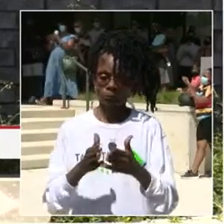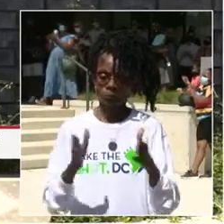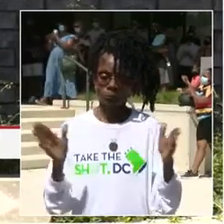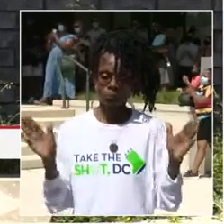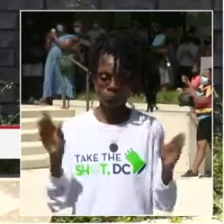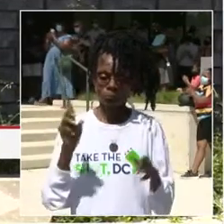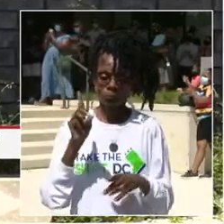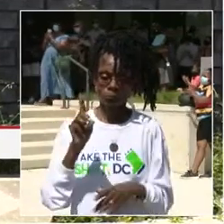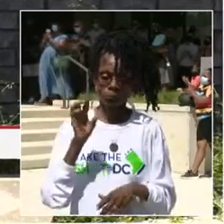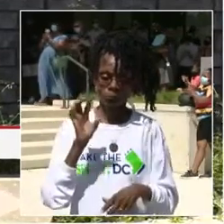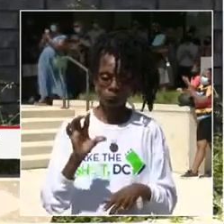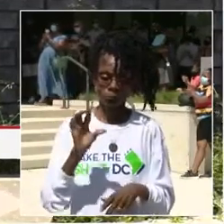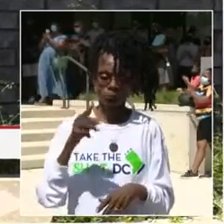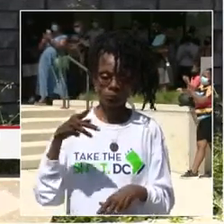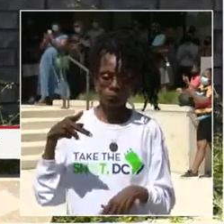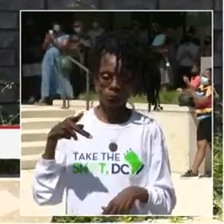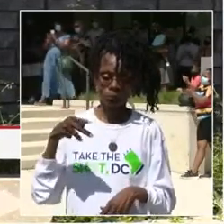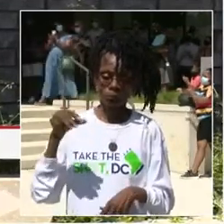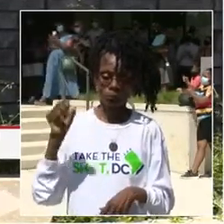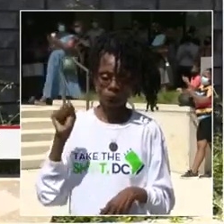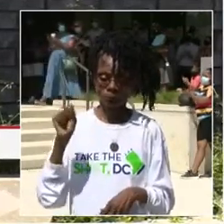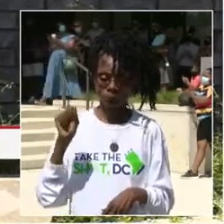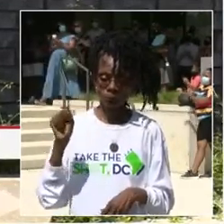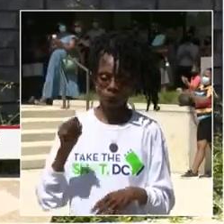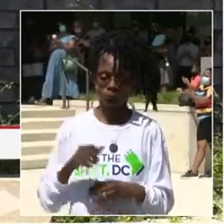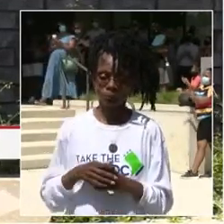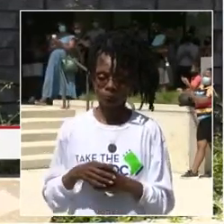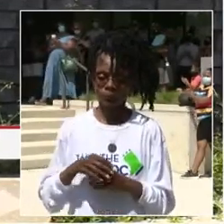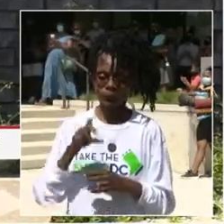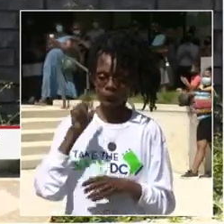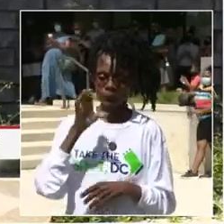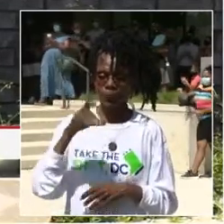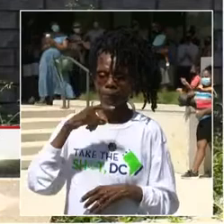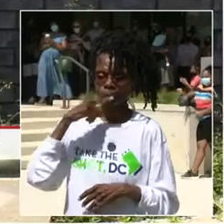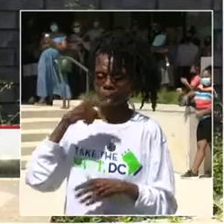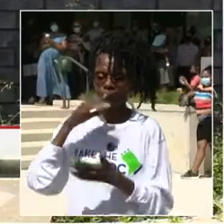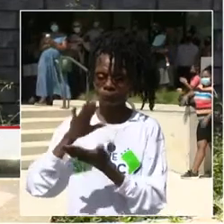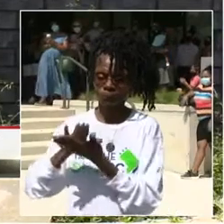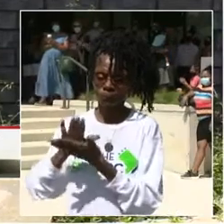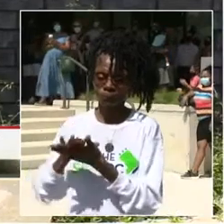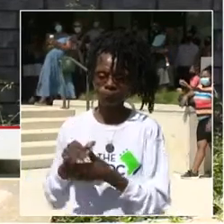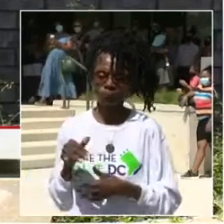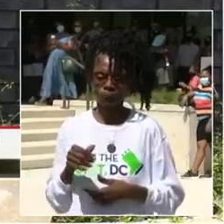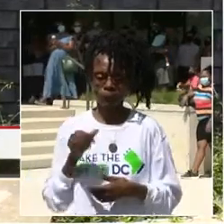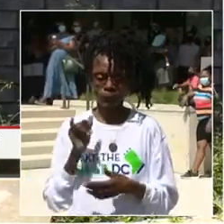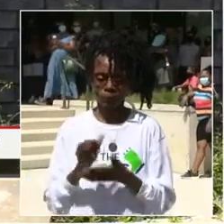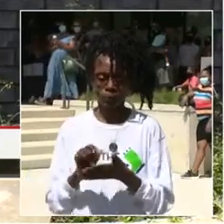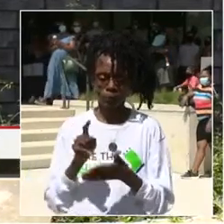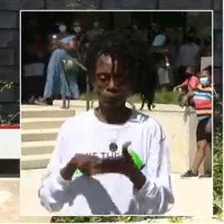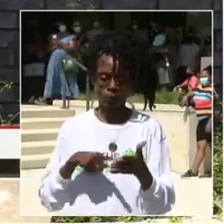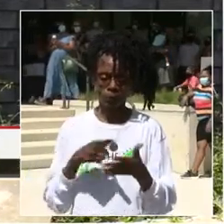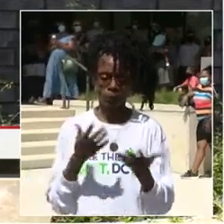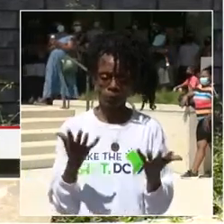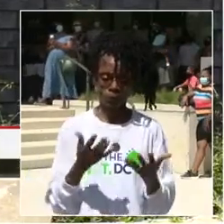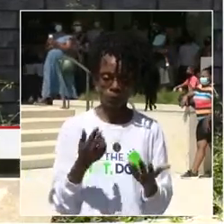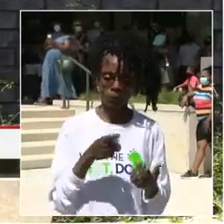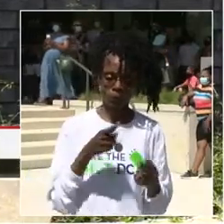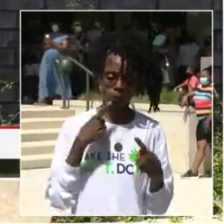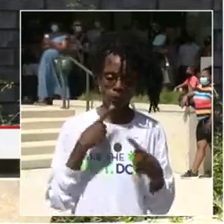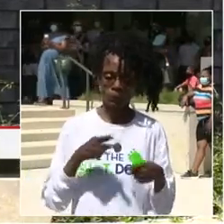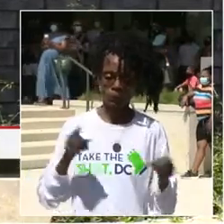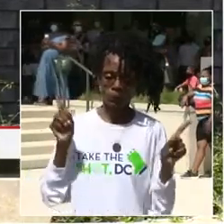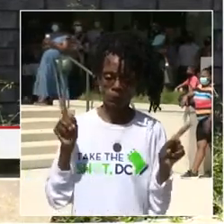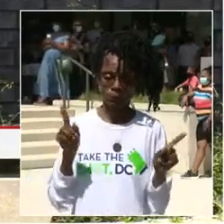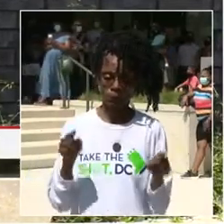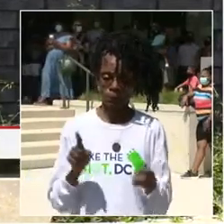charter schools? We are so grateful to what you have accomplished. I also want to acknowledge